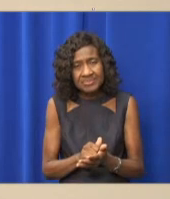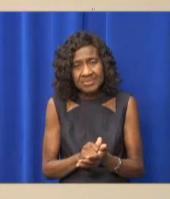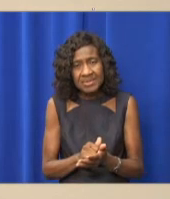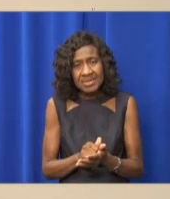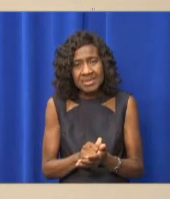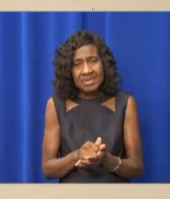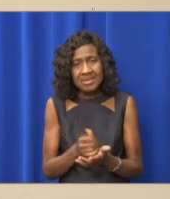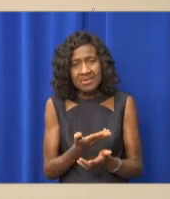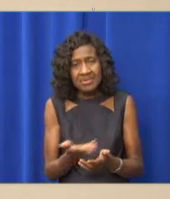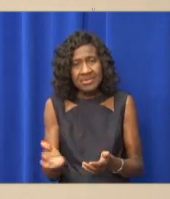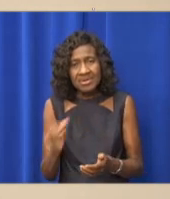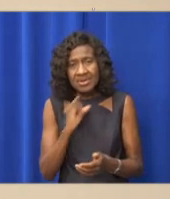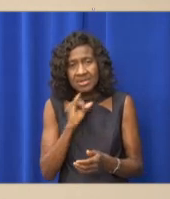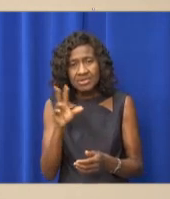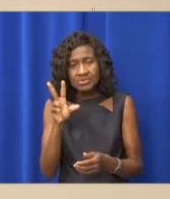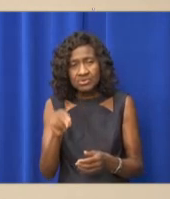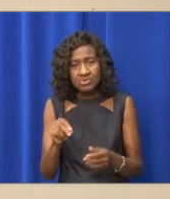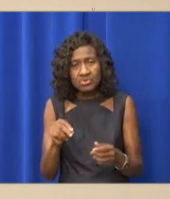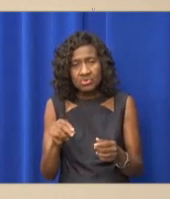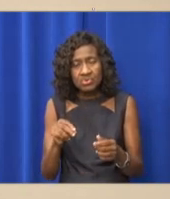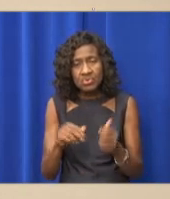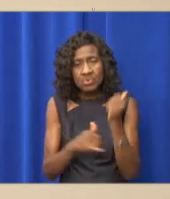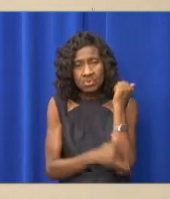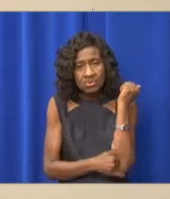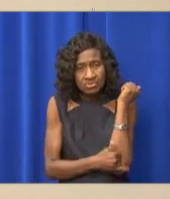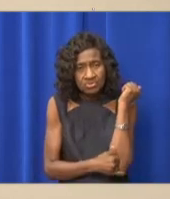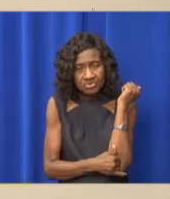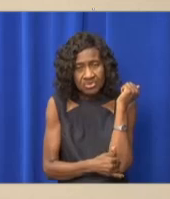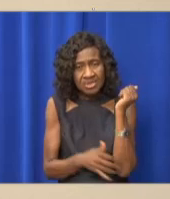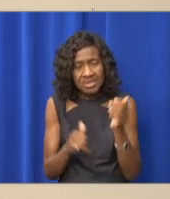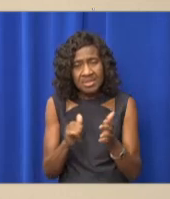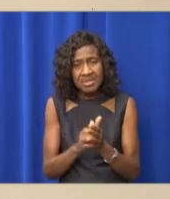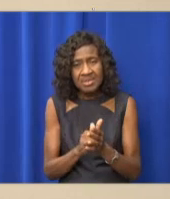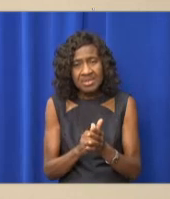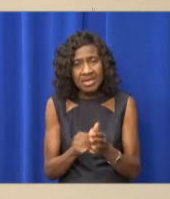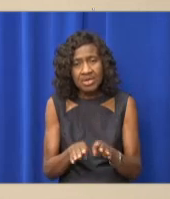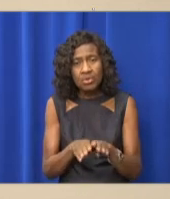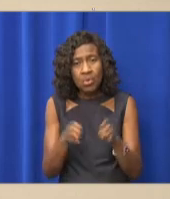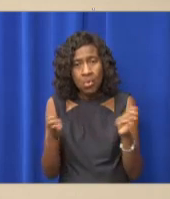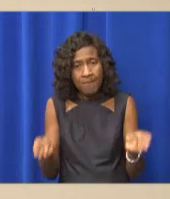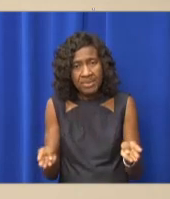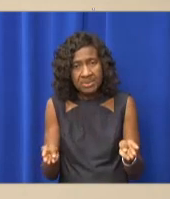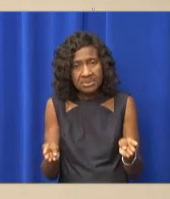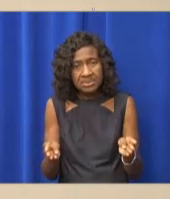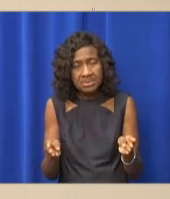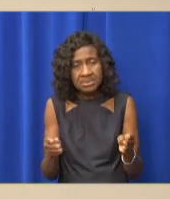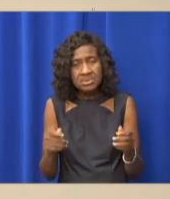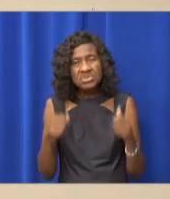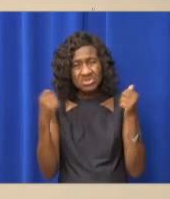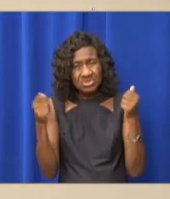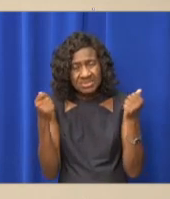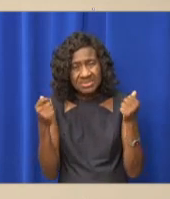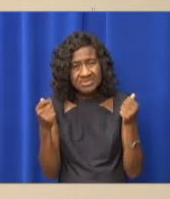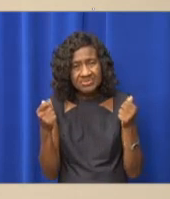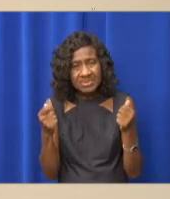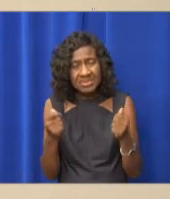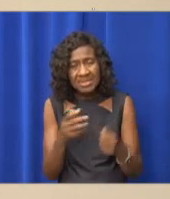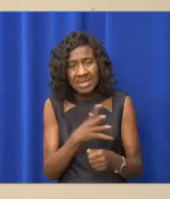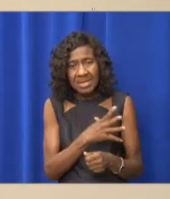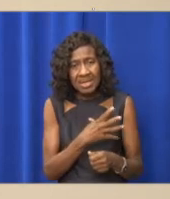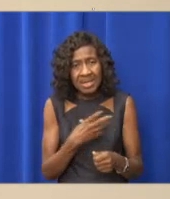world that has successfully reopened and not had to back